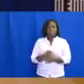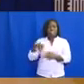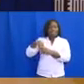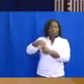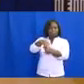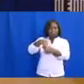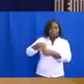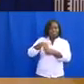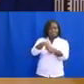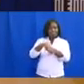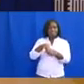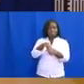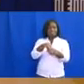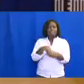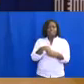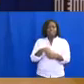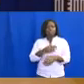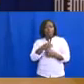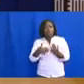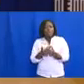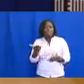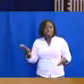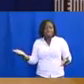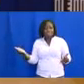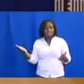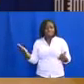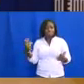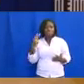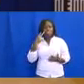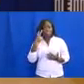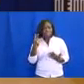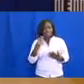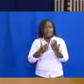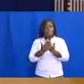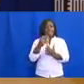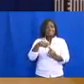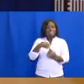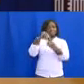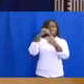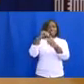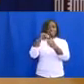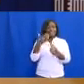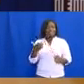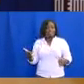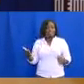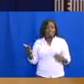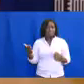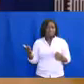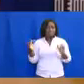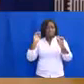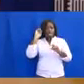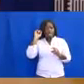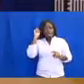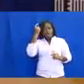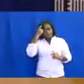transportation and delivery of these items being overseen by the Special Logistics Team of the